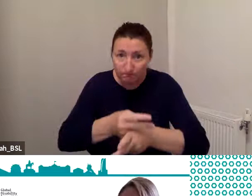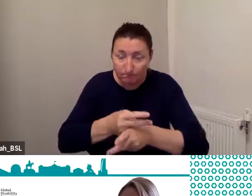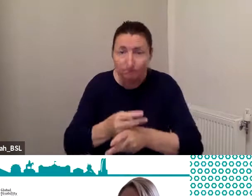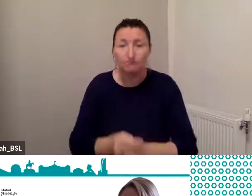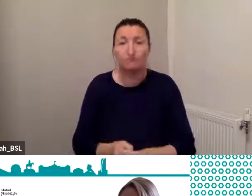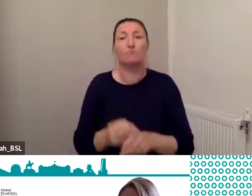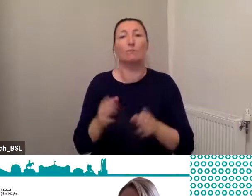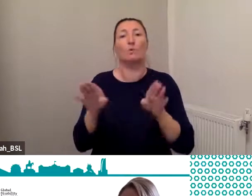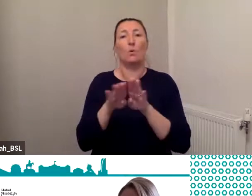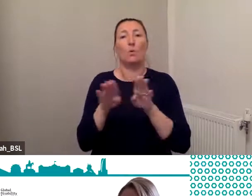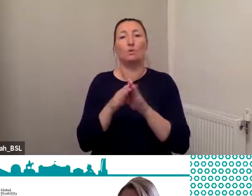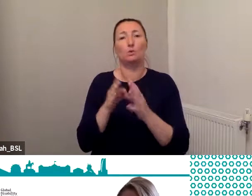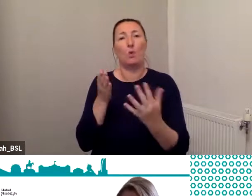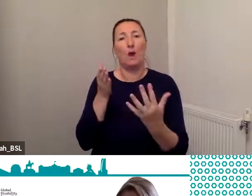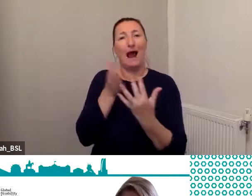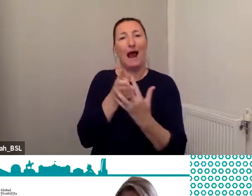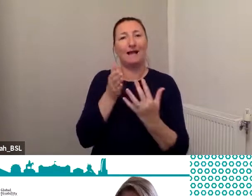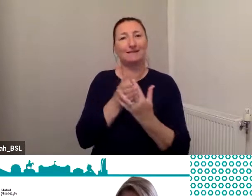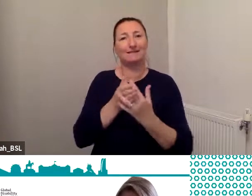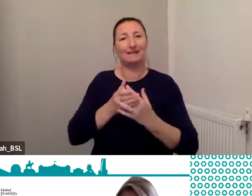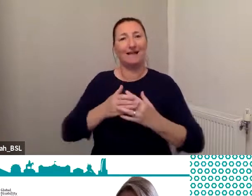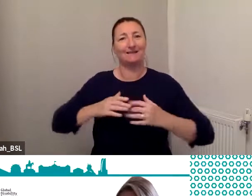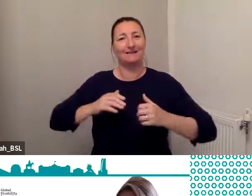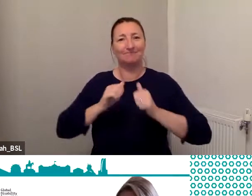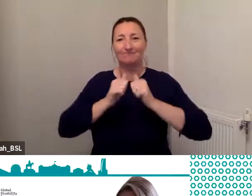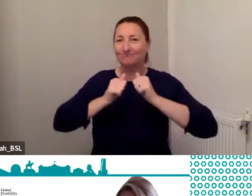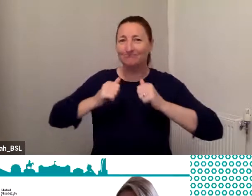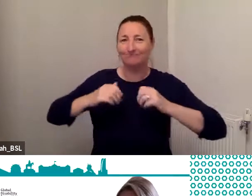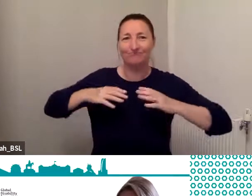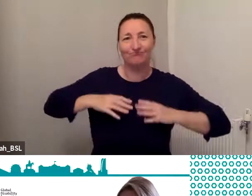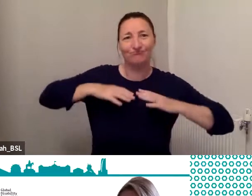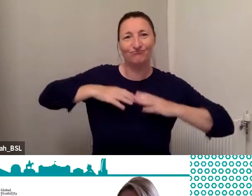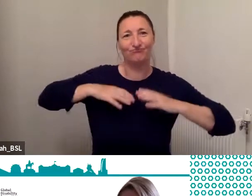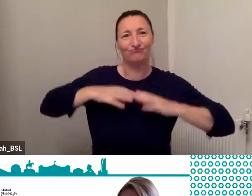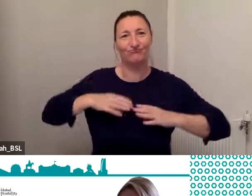and experience recreational spaces like karaoke facilities.